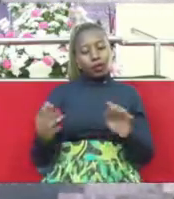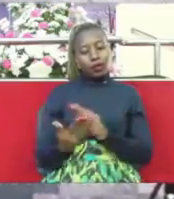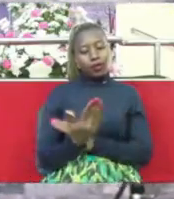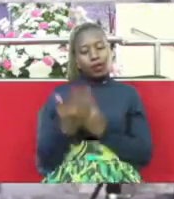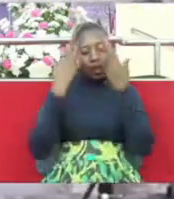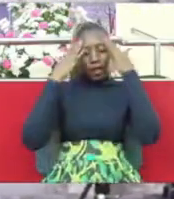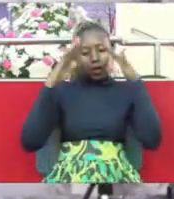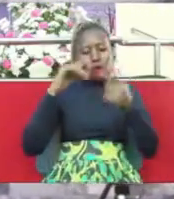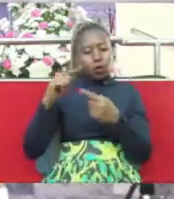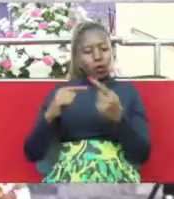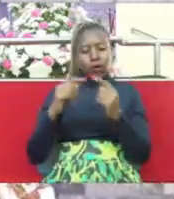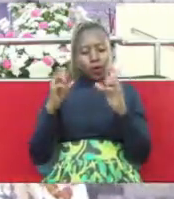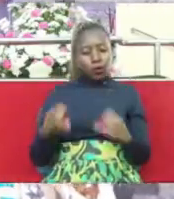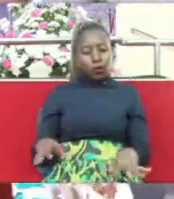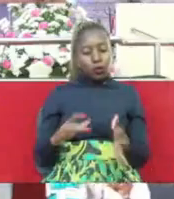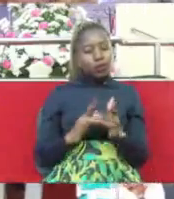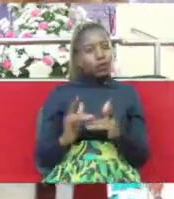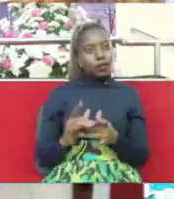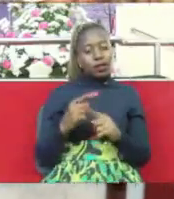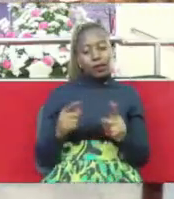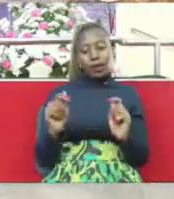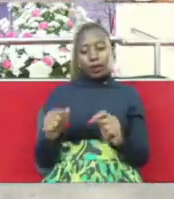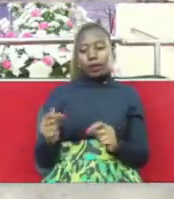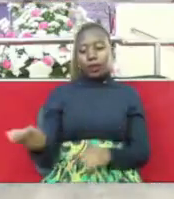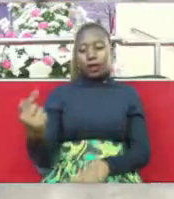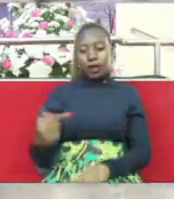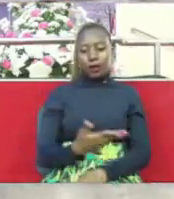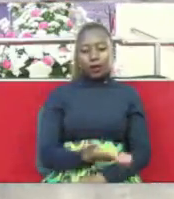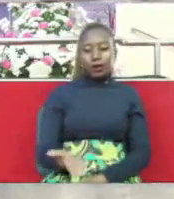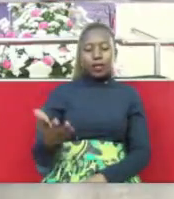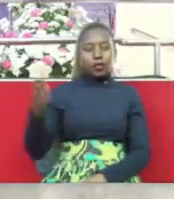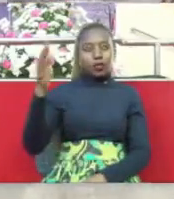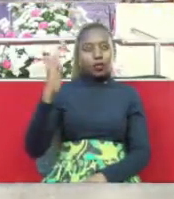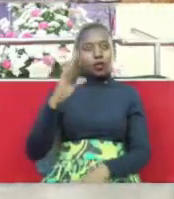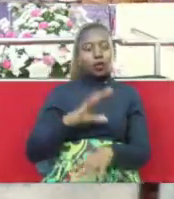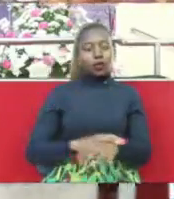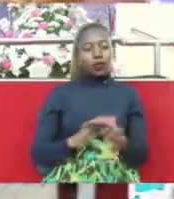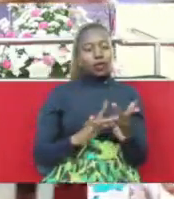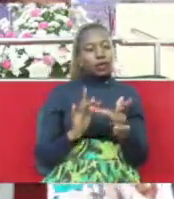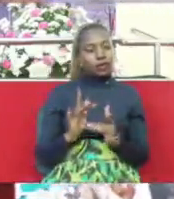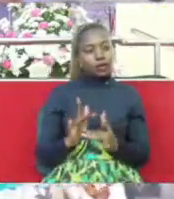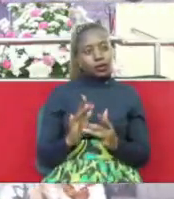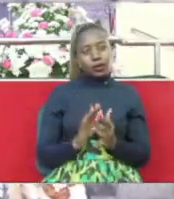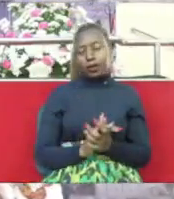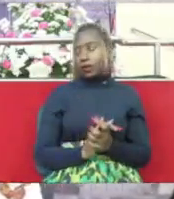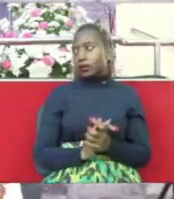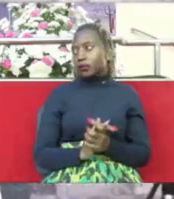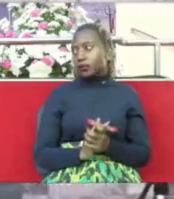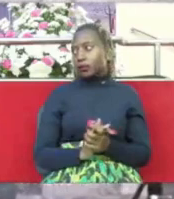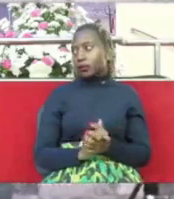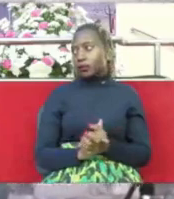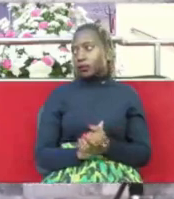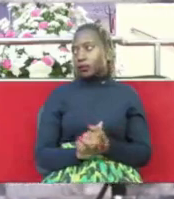you lost him, but you can still come right in the presence of God and you will find Jesus. Sijui ni wapi ulimpoteza, lakini unaweza kuja